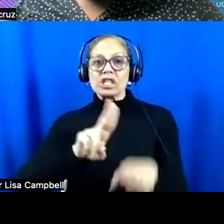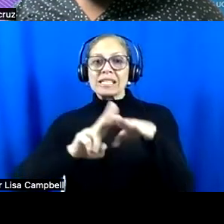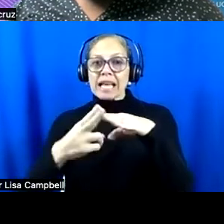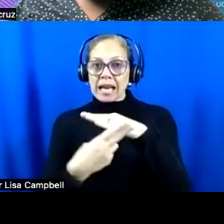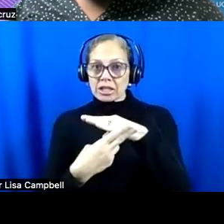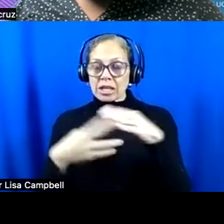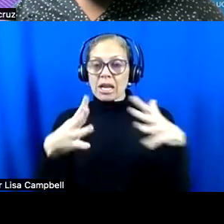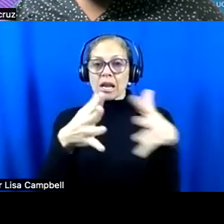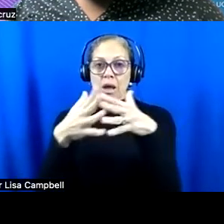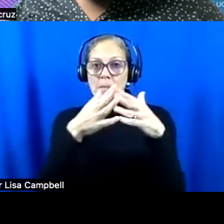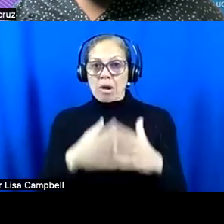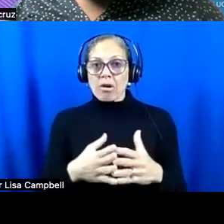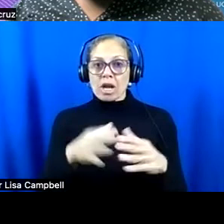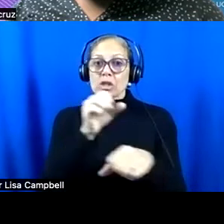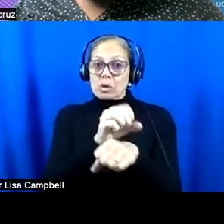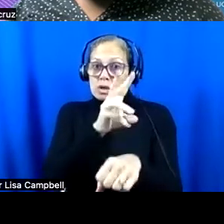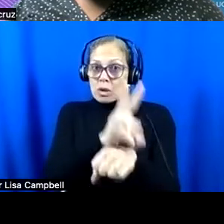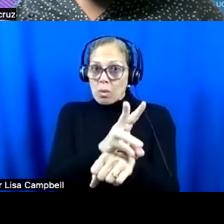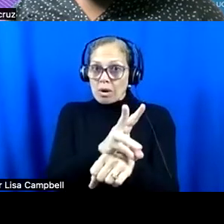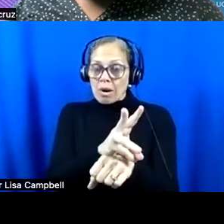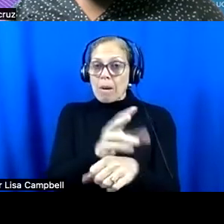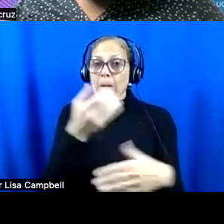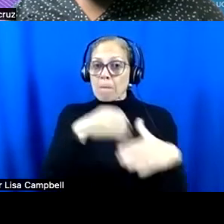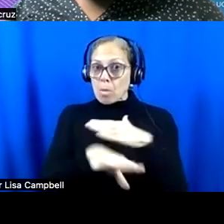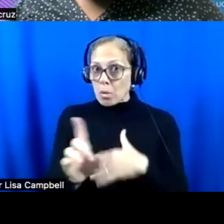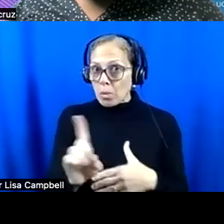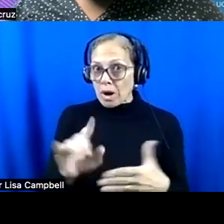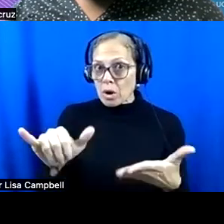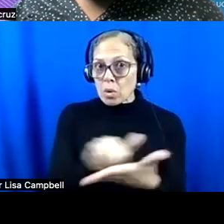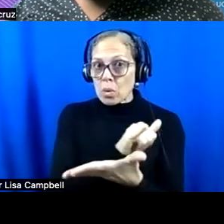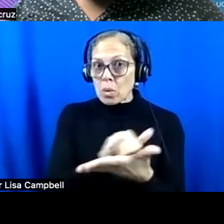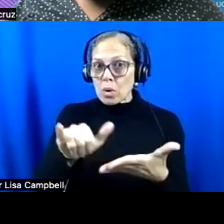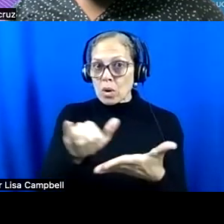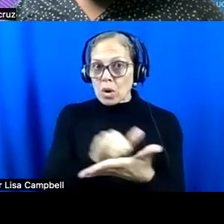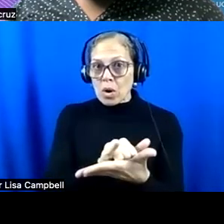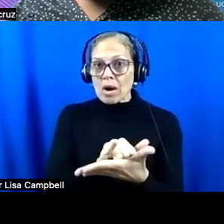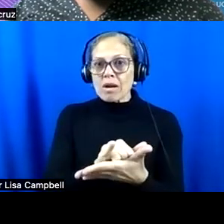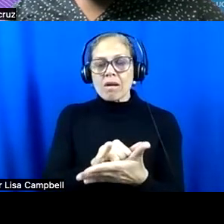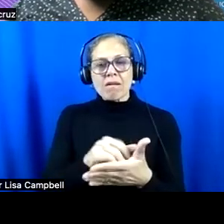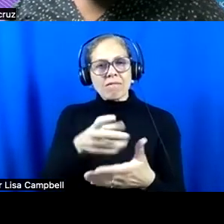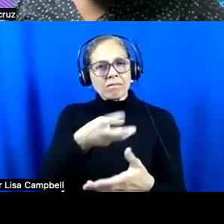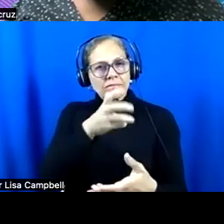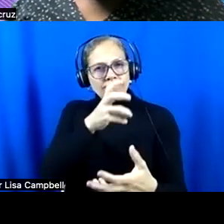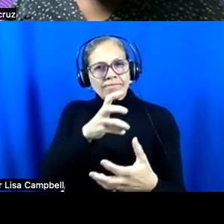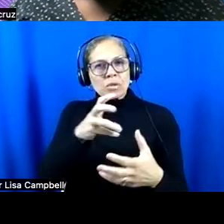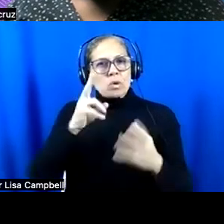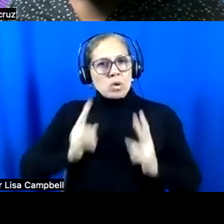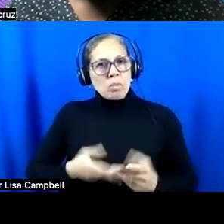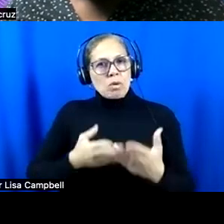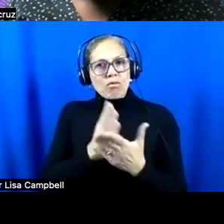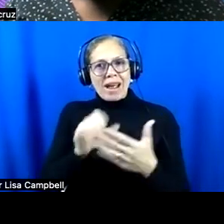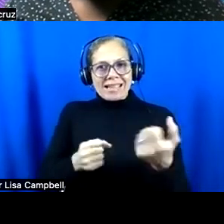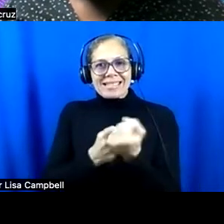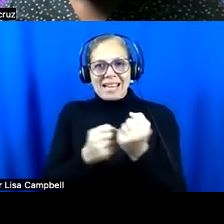American social worker born in New York. A staunch human rights advocate, she has co-authored Hey